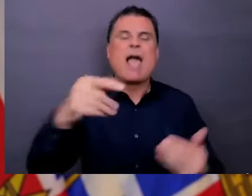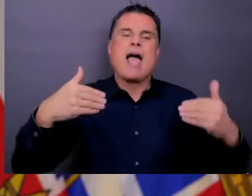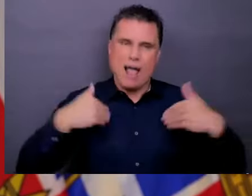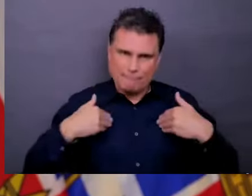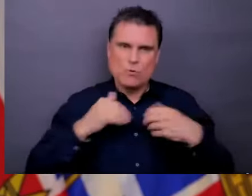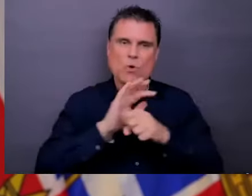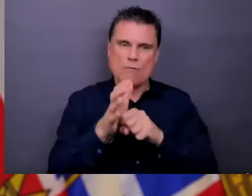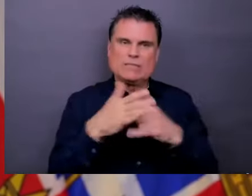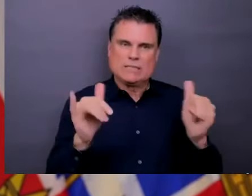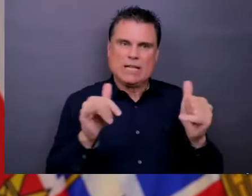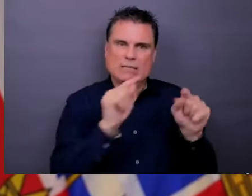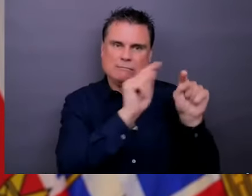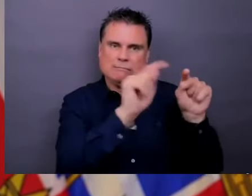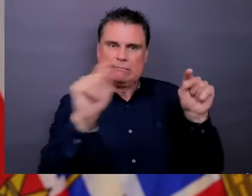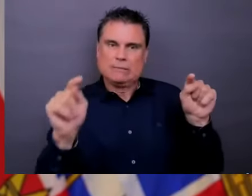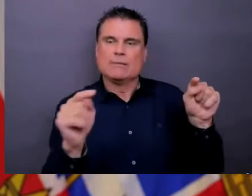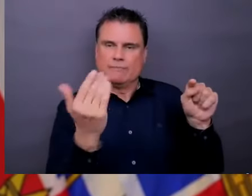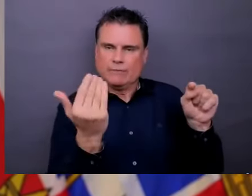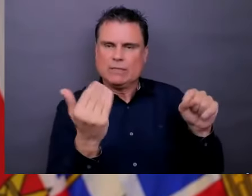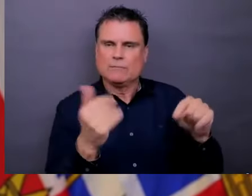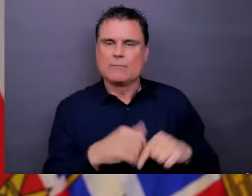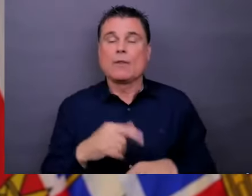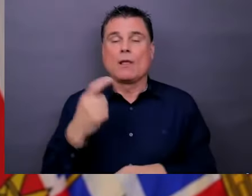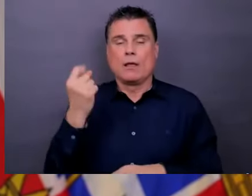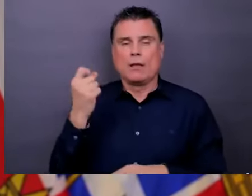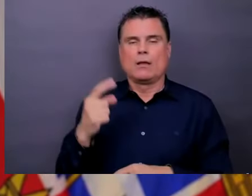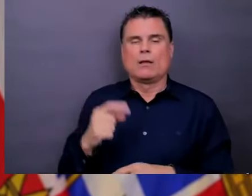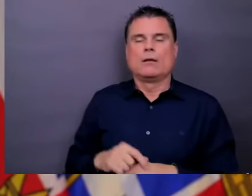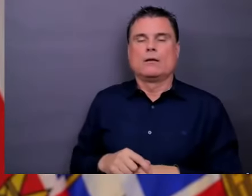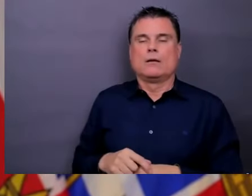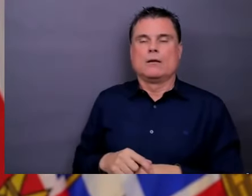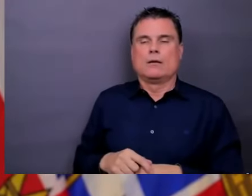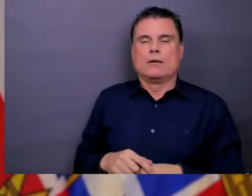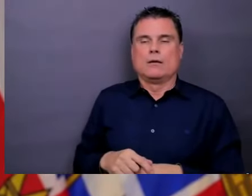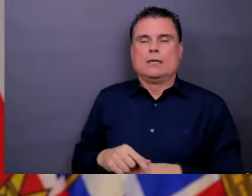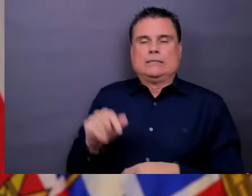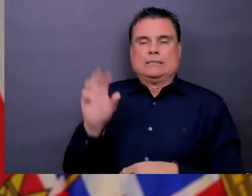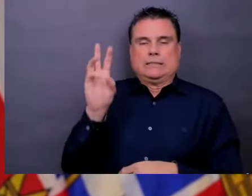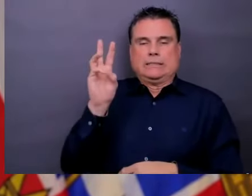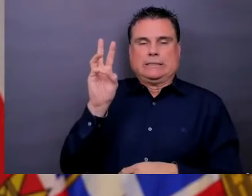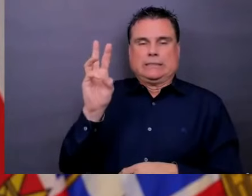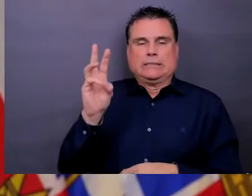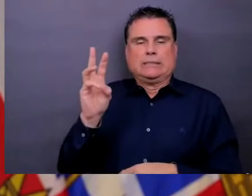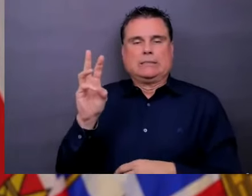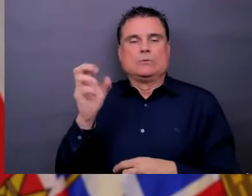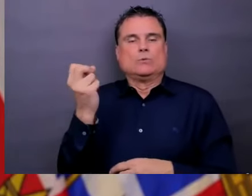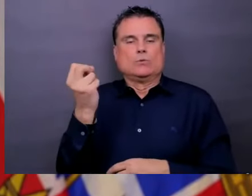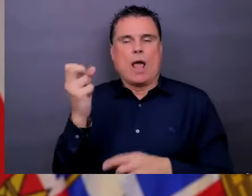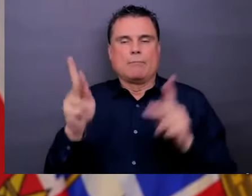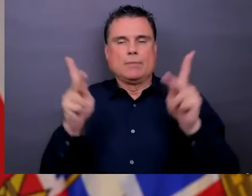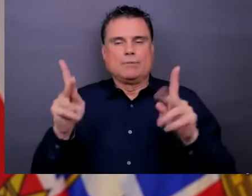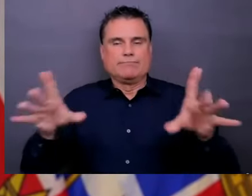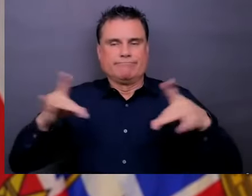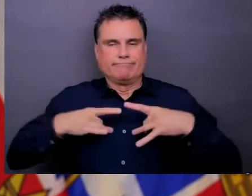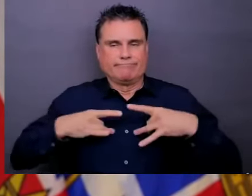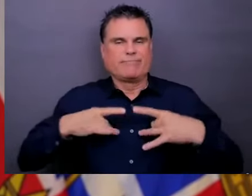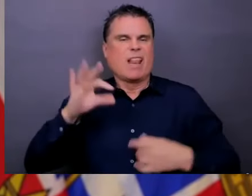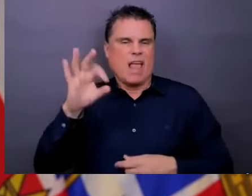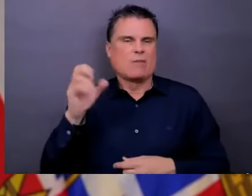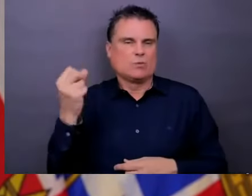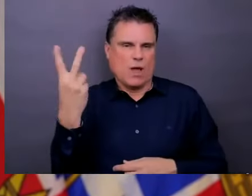community, we've had an additional outbreak declared at Timothy Christian School in